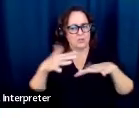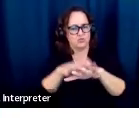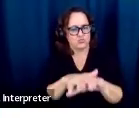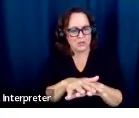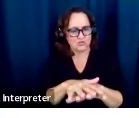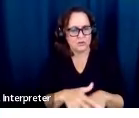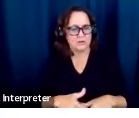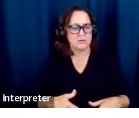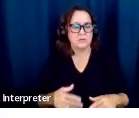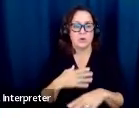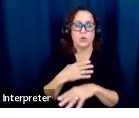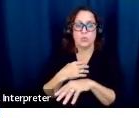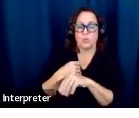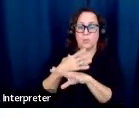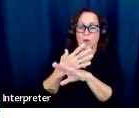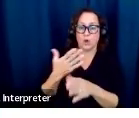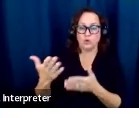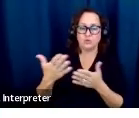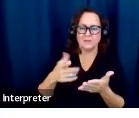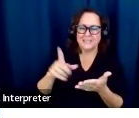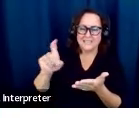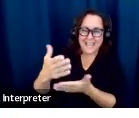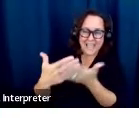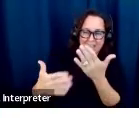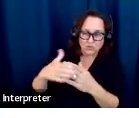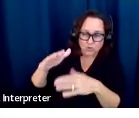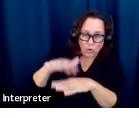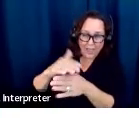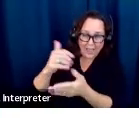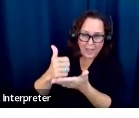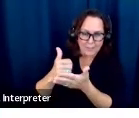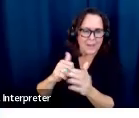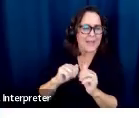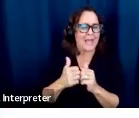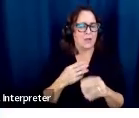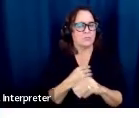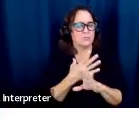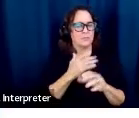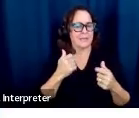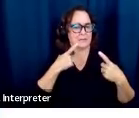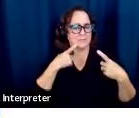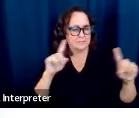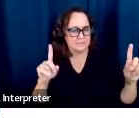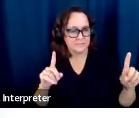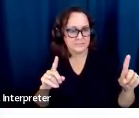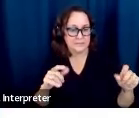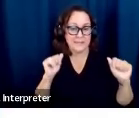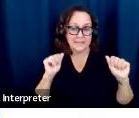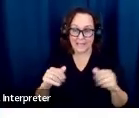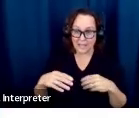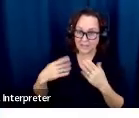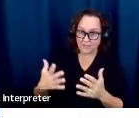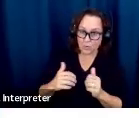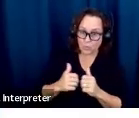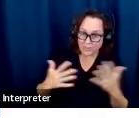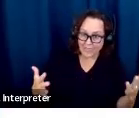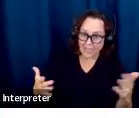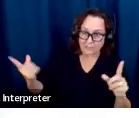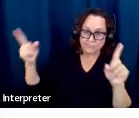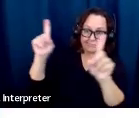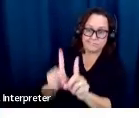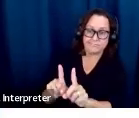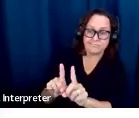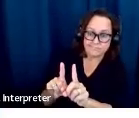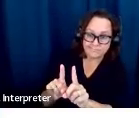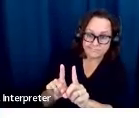for individuals who need hands-on assistance are delivered successfully, including whether the service can be rendered without somebody who is